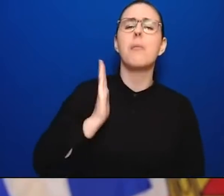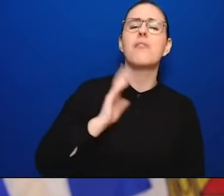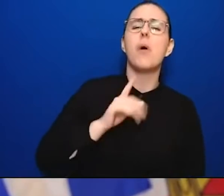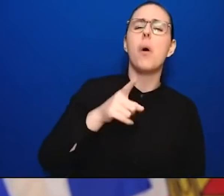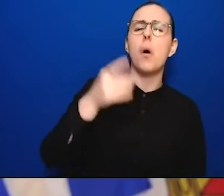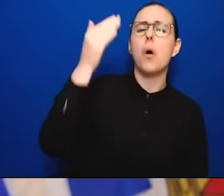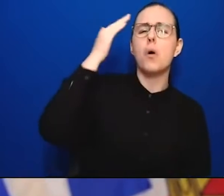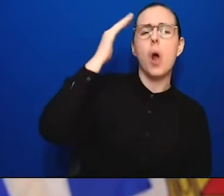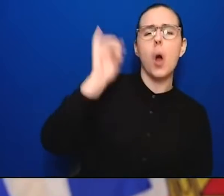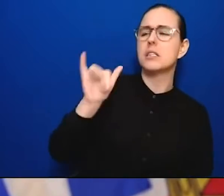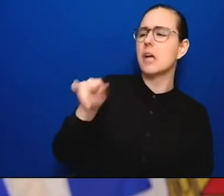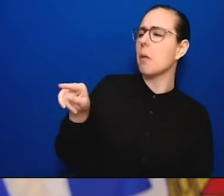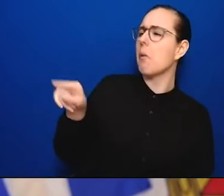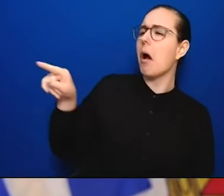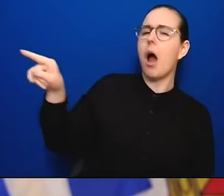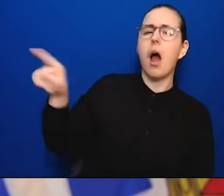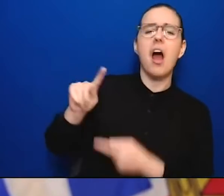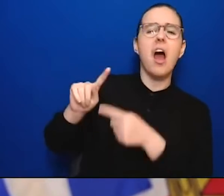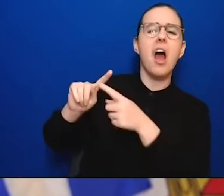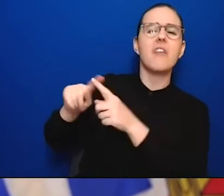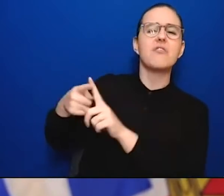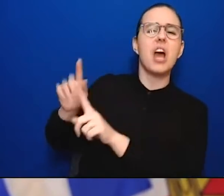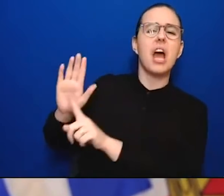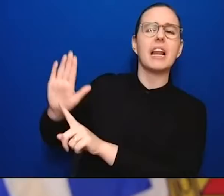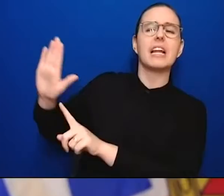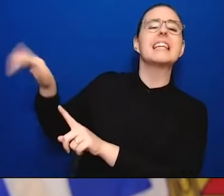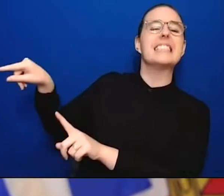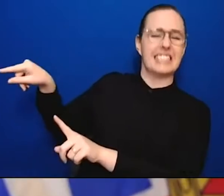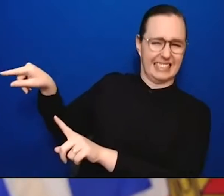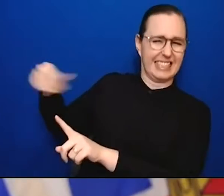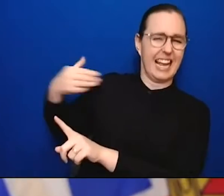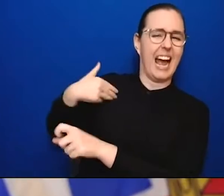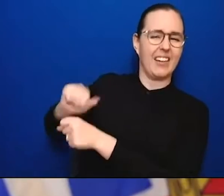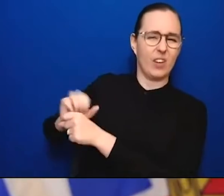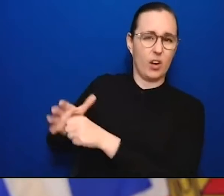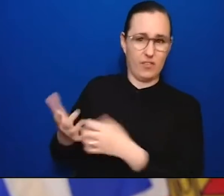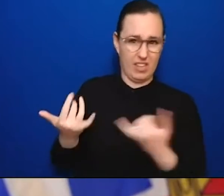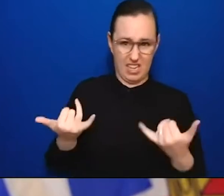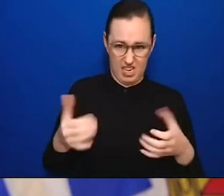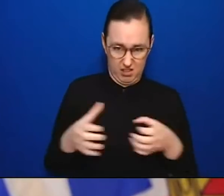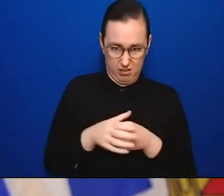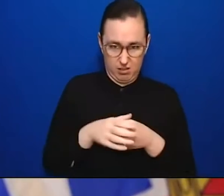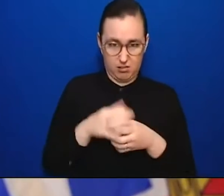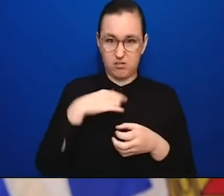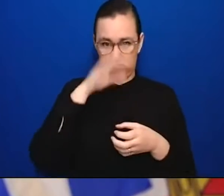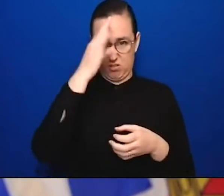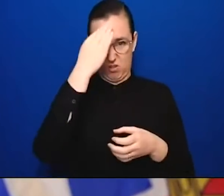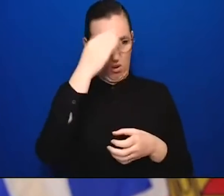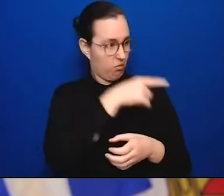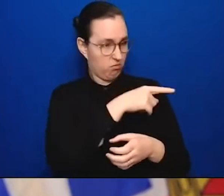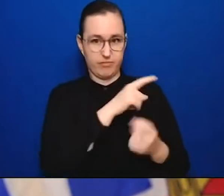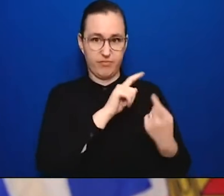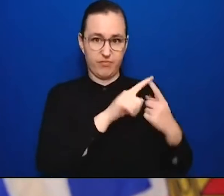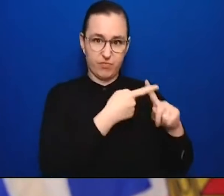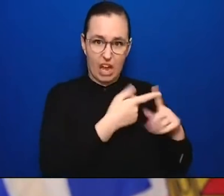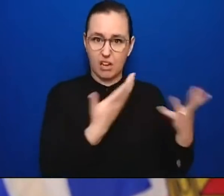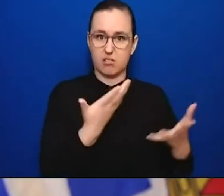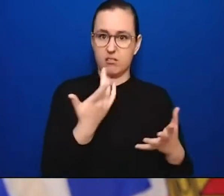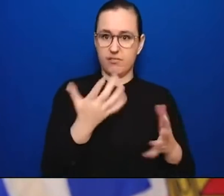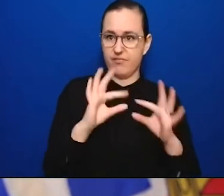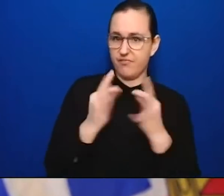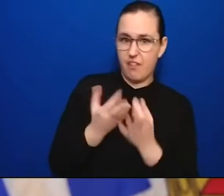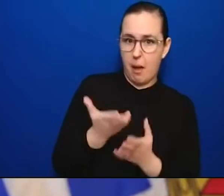their close social circle who's been affected by COVID-19. That means this is going to be a challenging